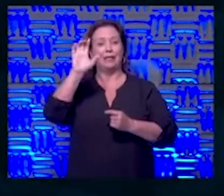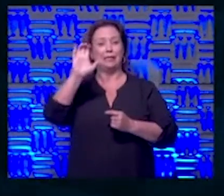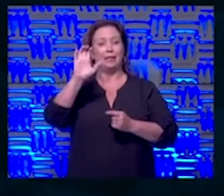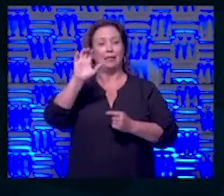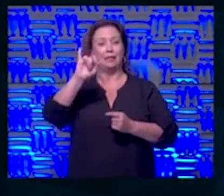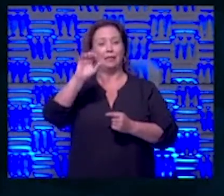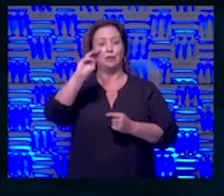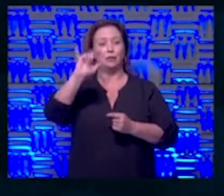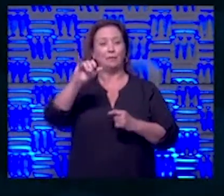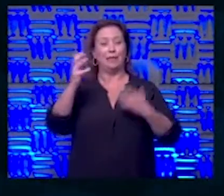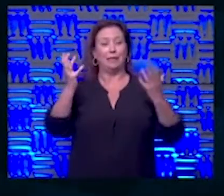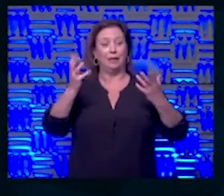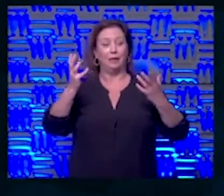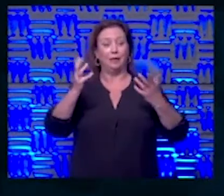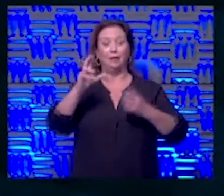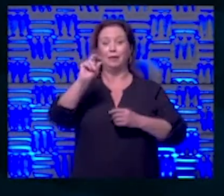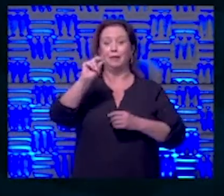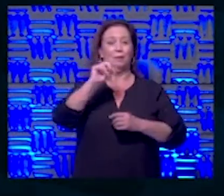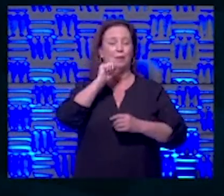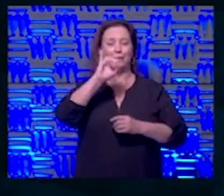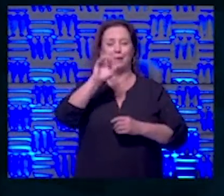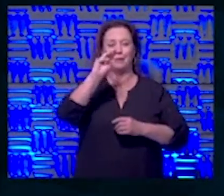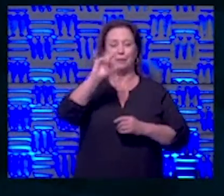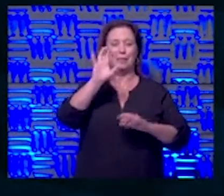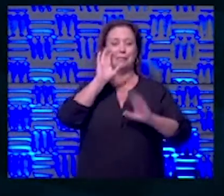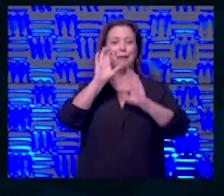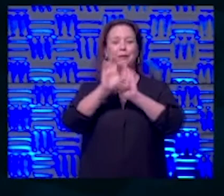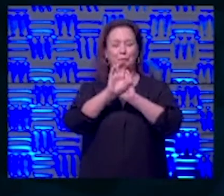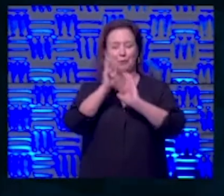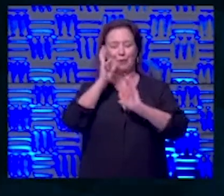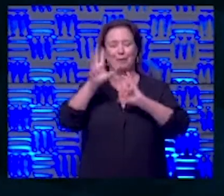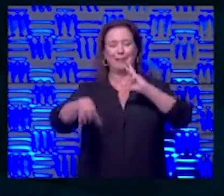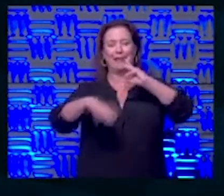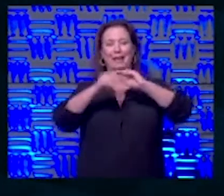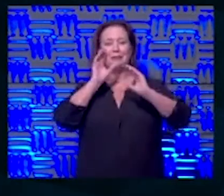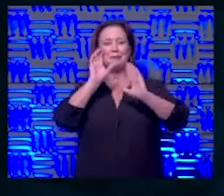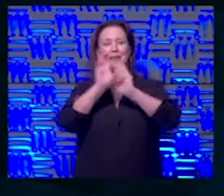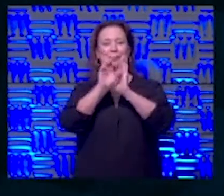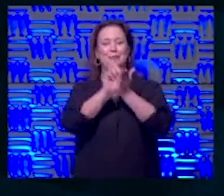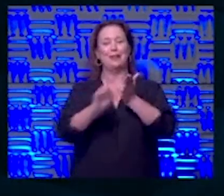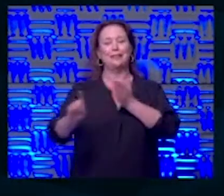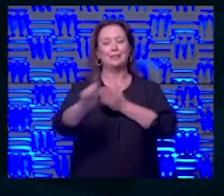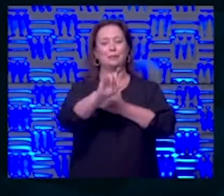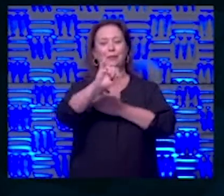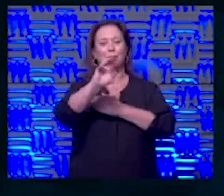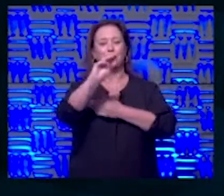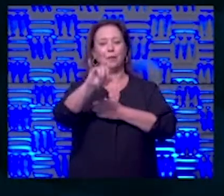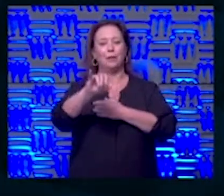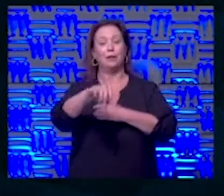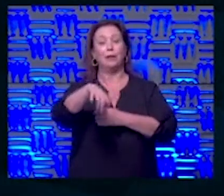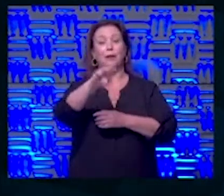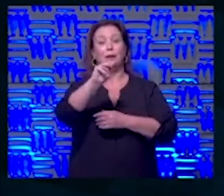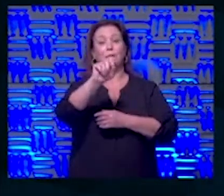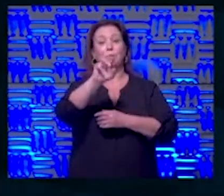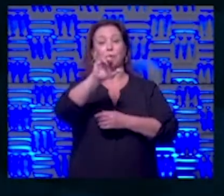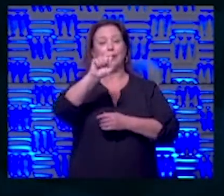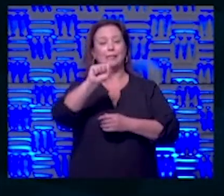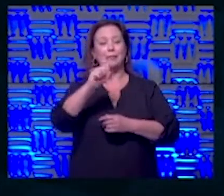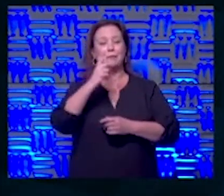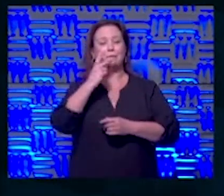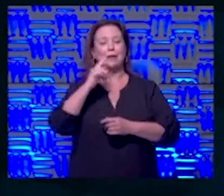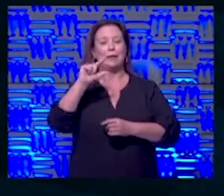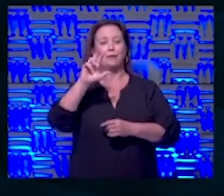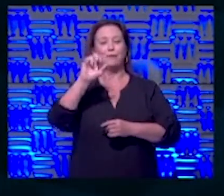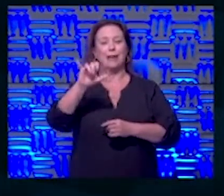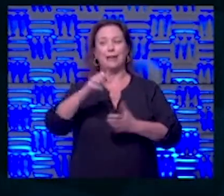Jimmy? Nope, we don't have Jimmy. Okay, Jimmy, we'll get you next week. We have Maurice. You're rocking it with your pink and your gray